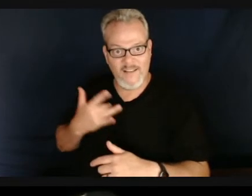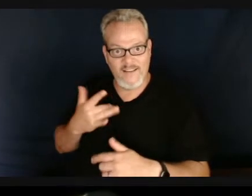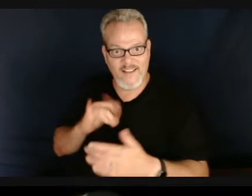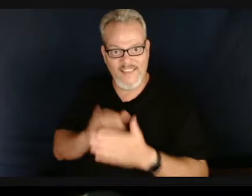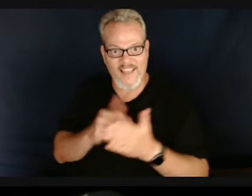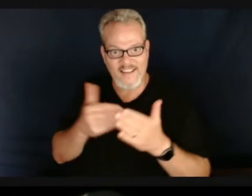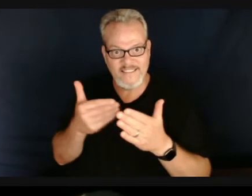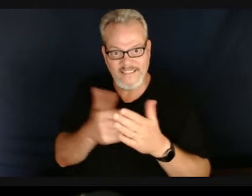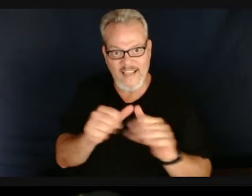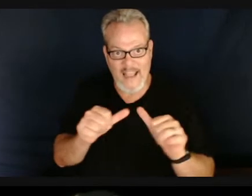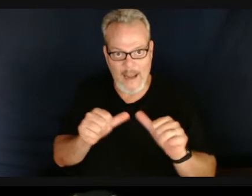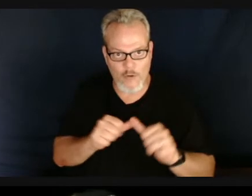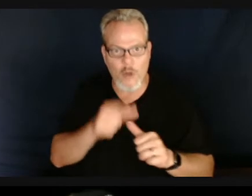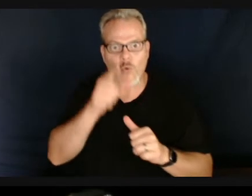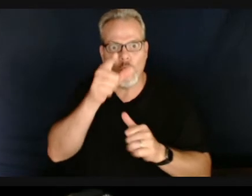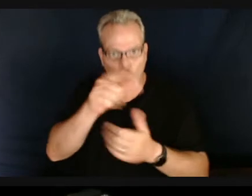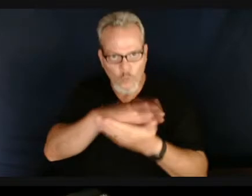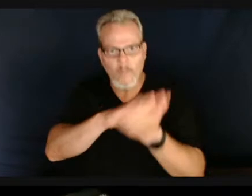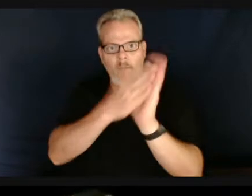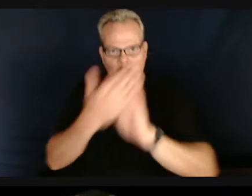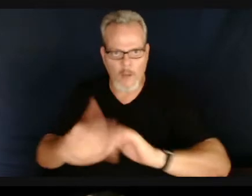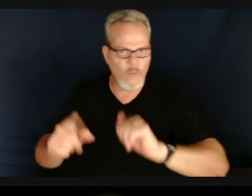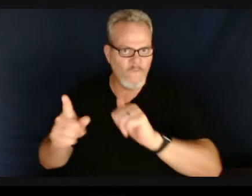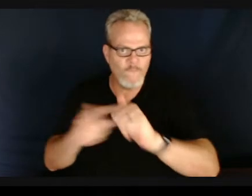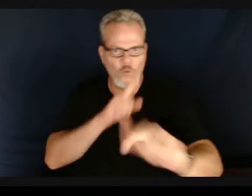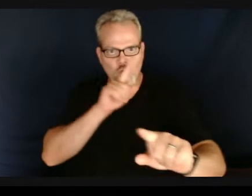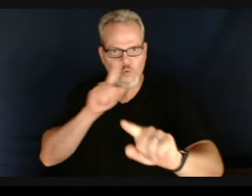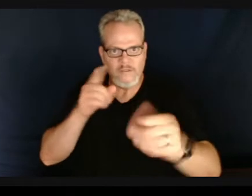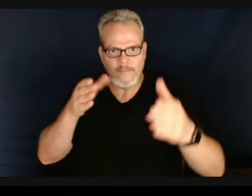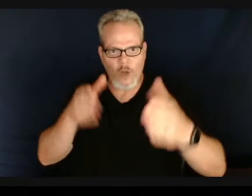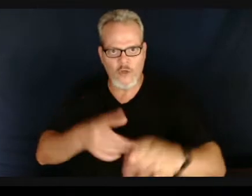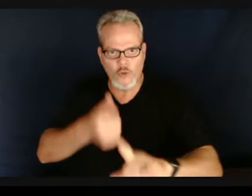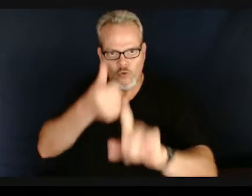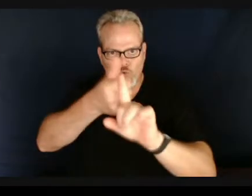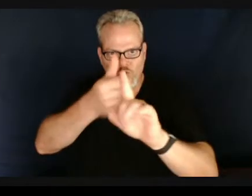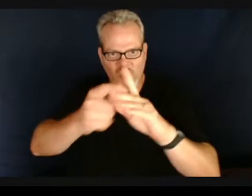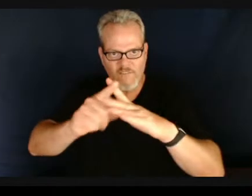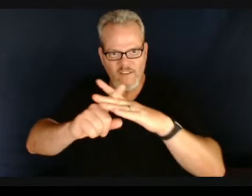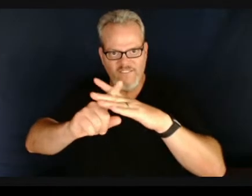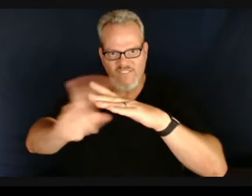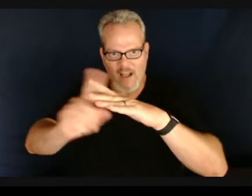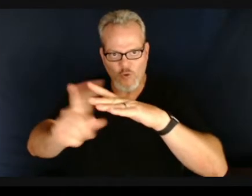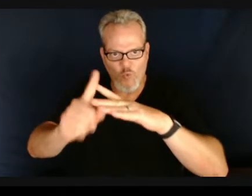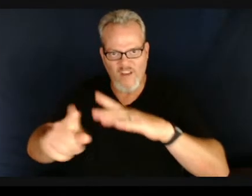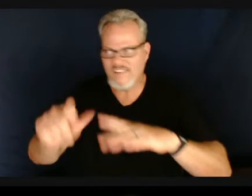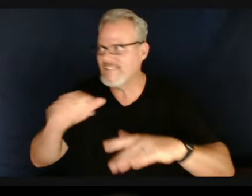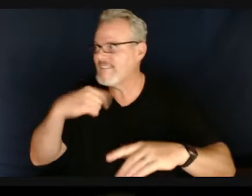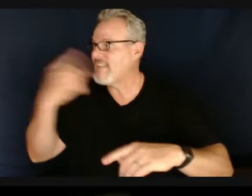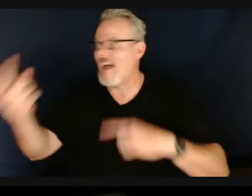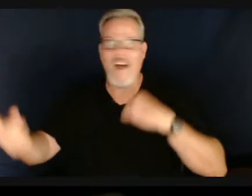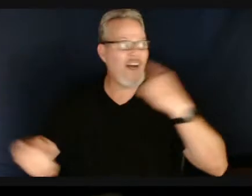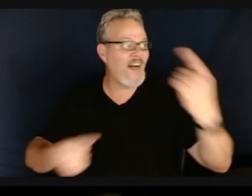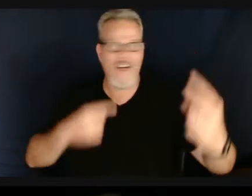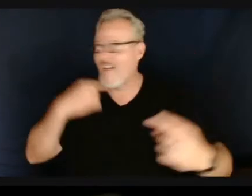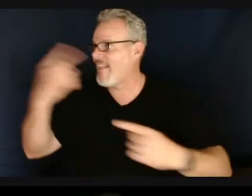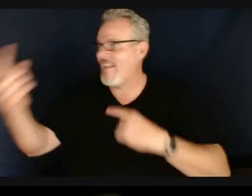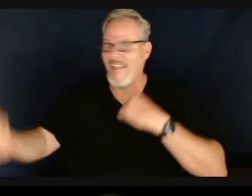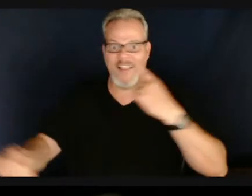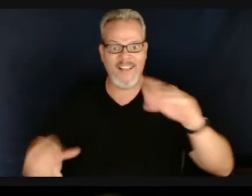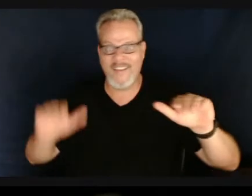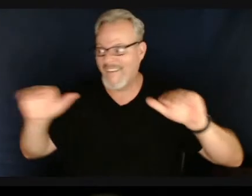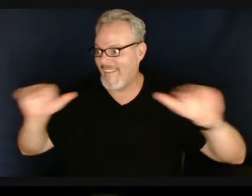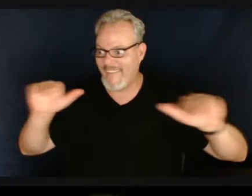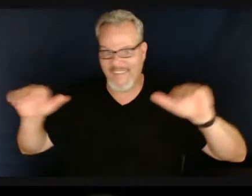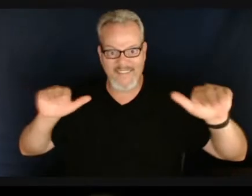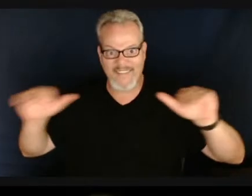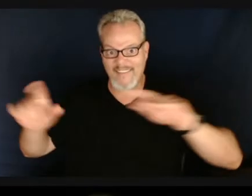you become the first responder, you evacuate yourself and tell everyone else you see on your way what's going on, if they should be evacuating